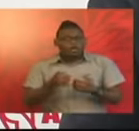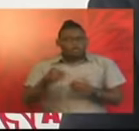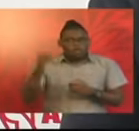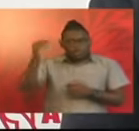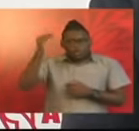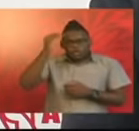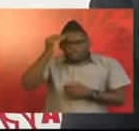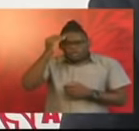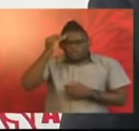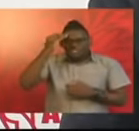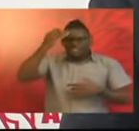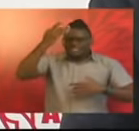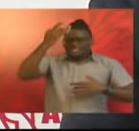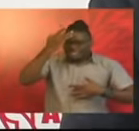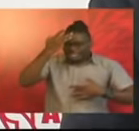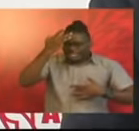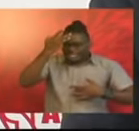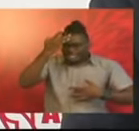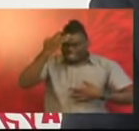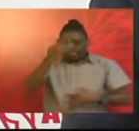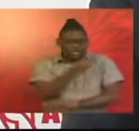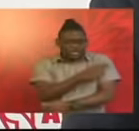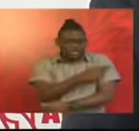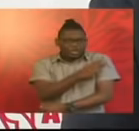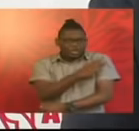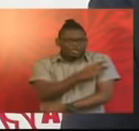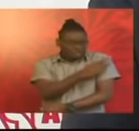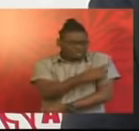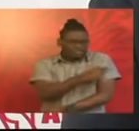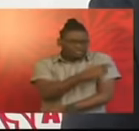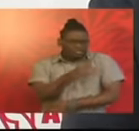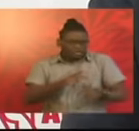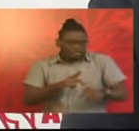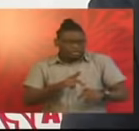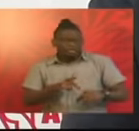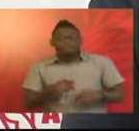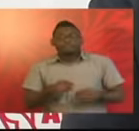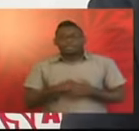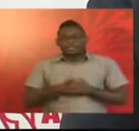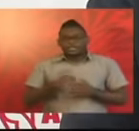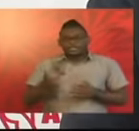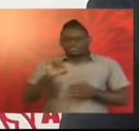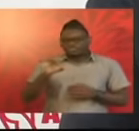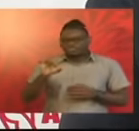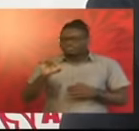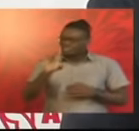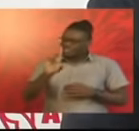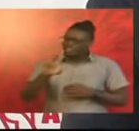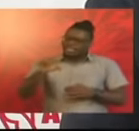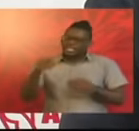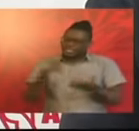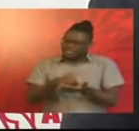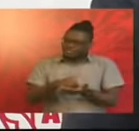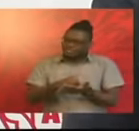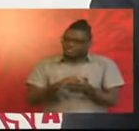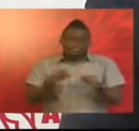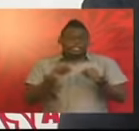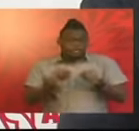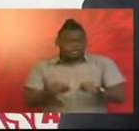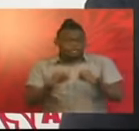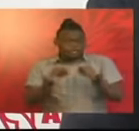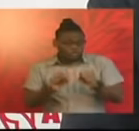patients. We've trained again another 73 doctors and registered nurses. The ongoing intensive care phase 1